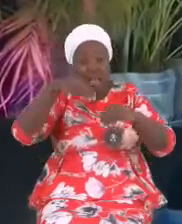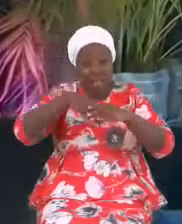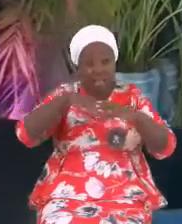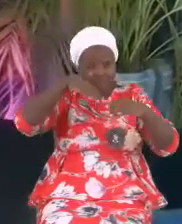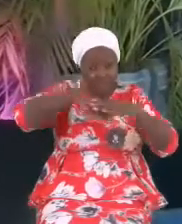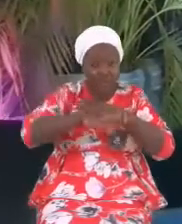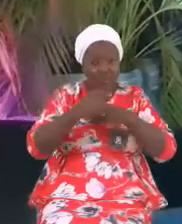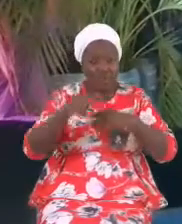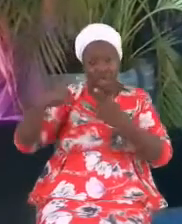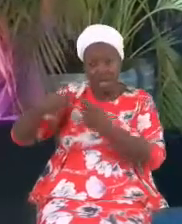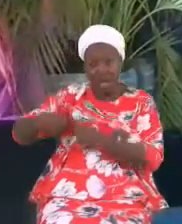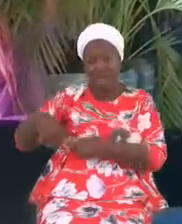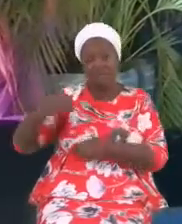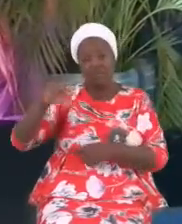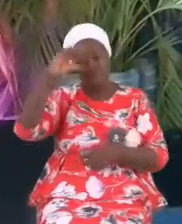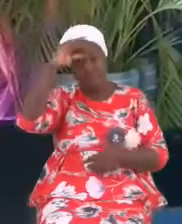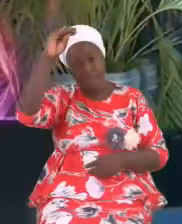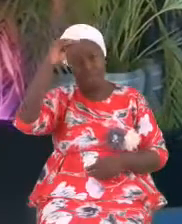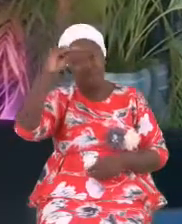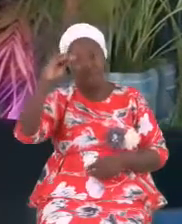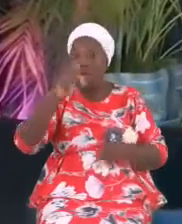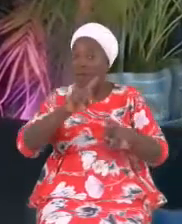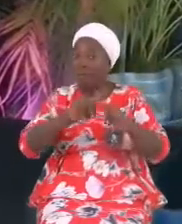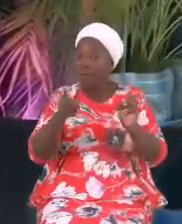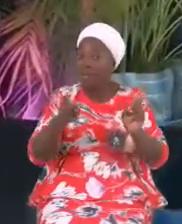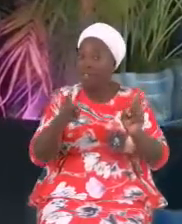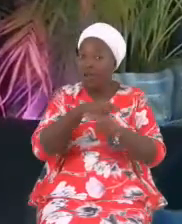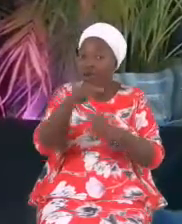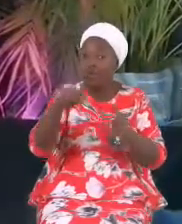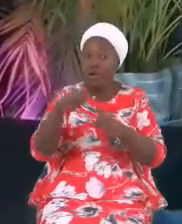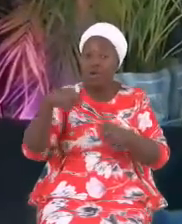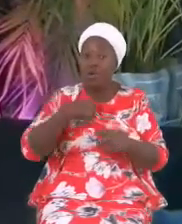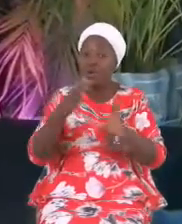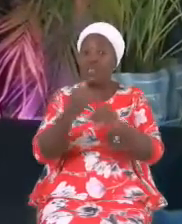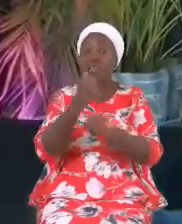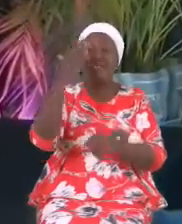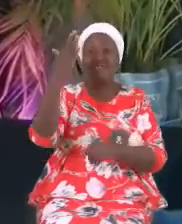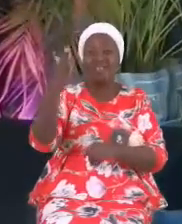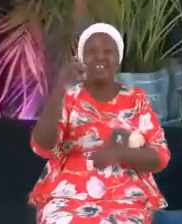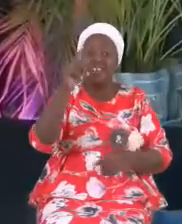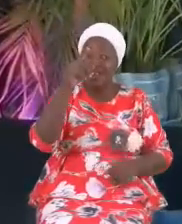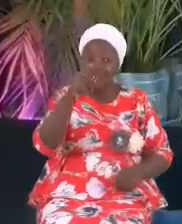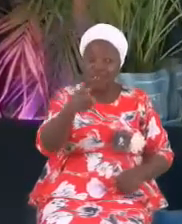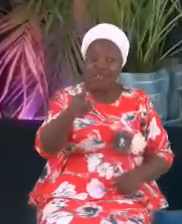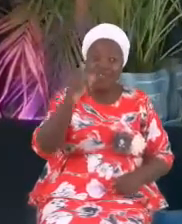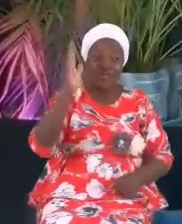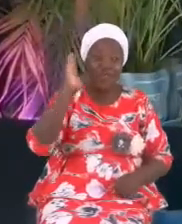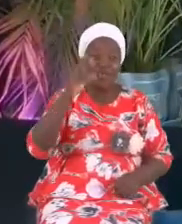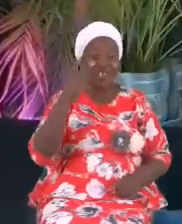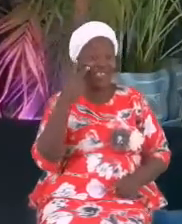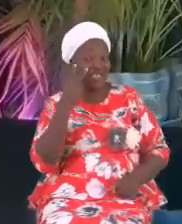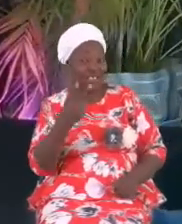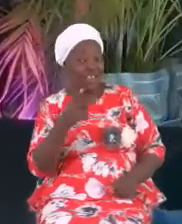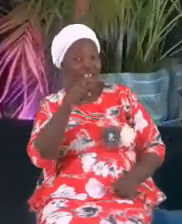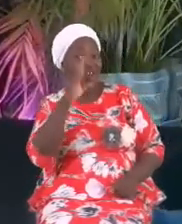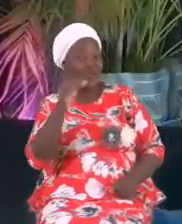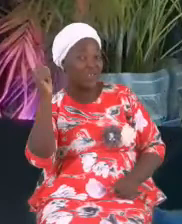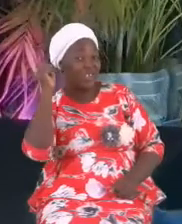the heart of man. But when you get there, you will see, you